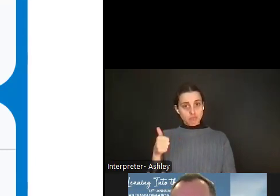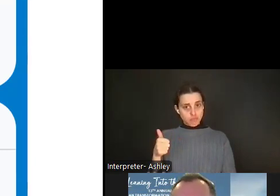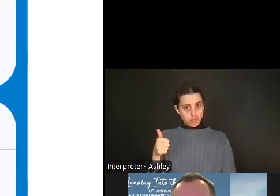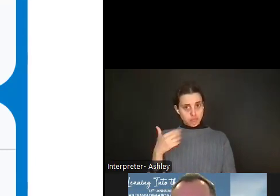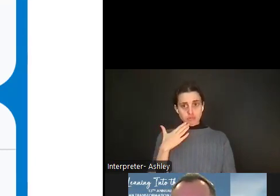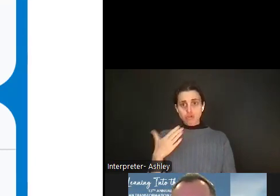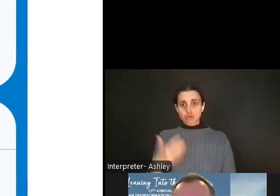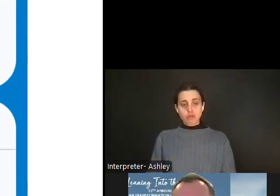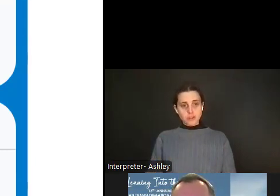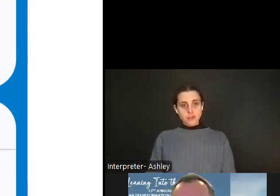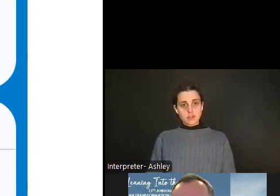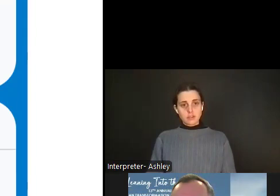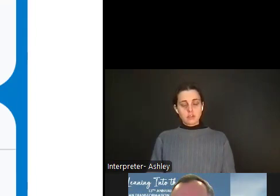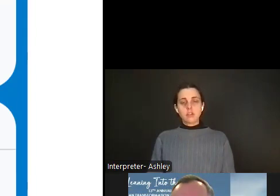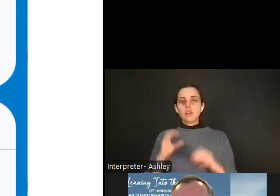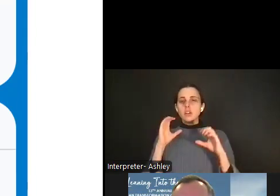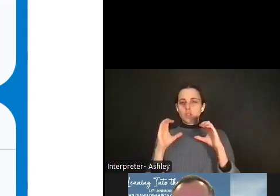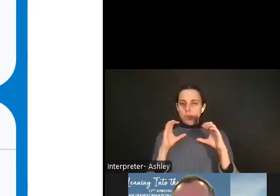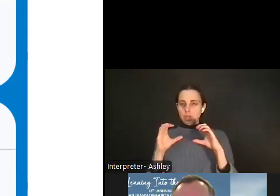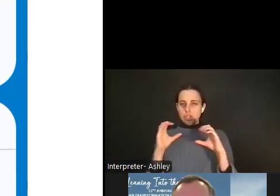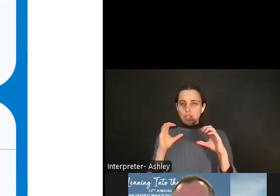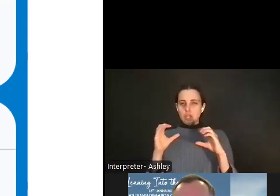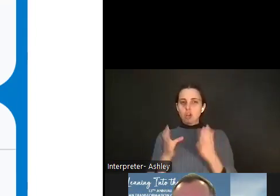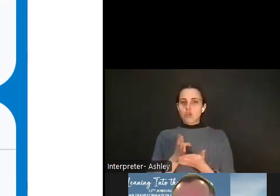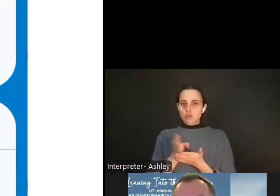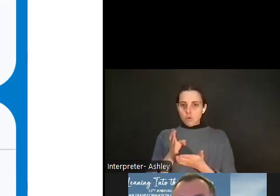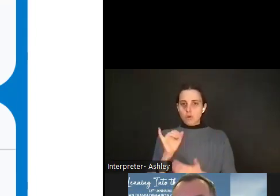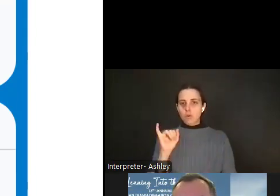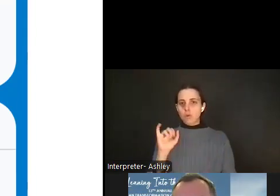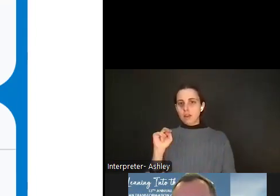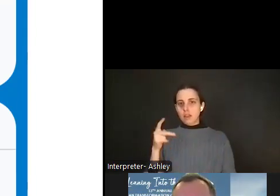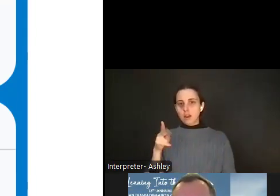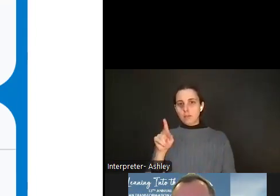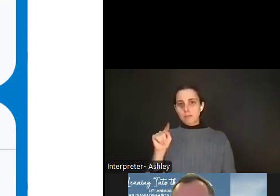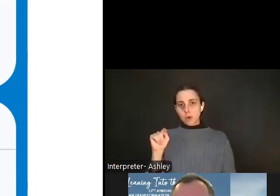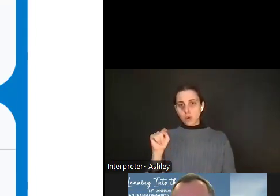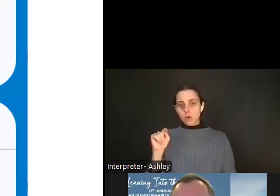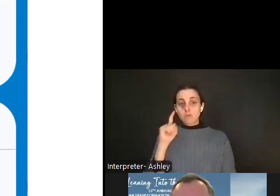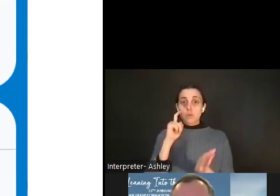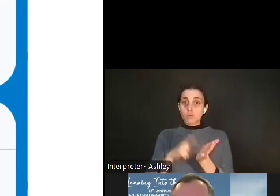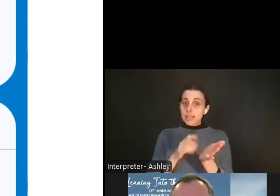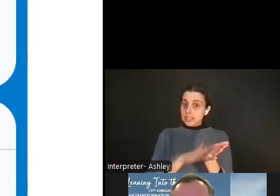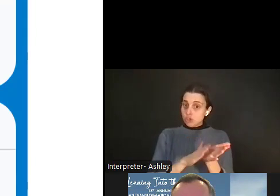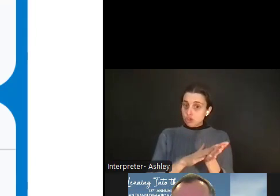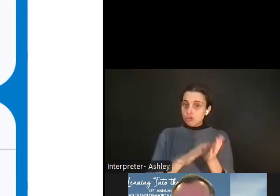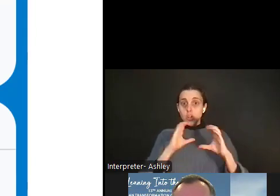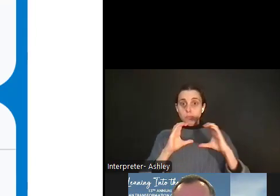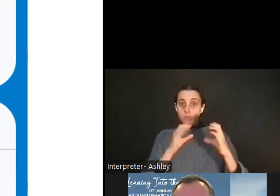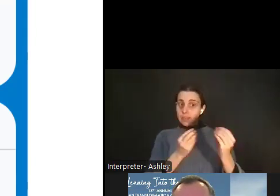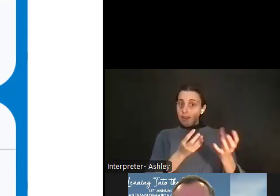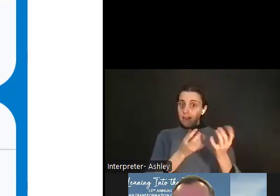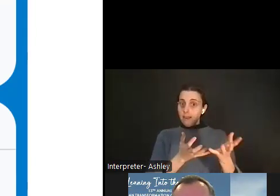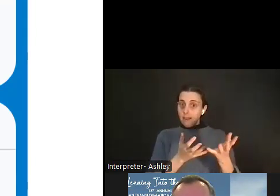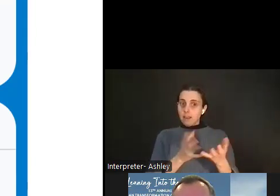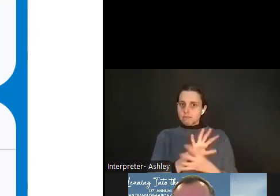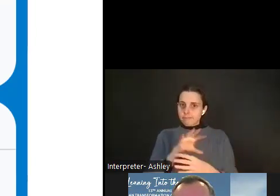communication is performed through those inputs of recognition, right? Recognition, communication. It's all part